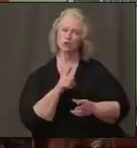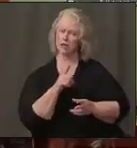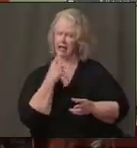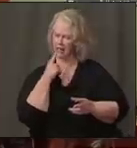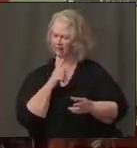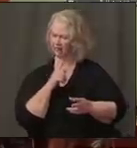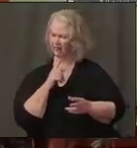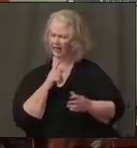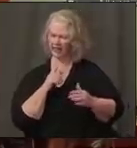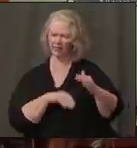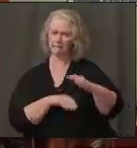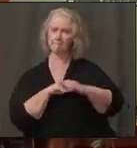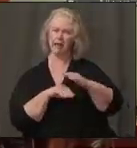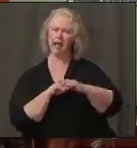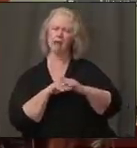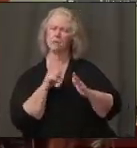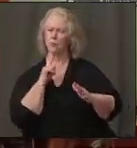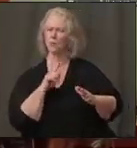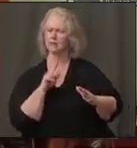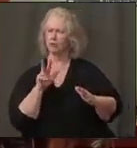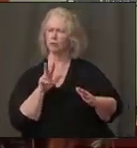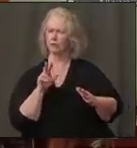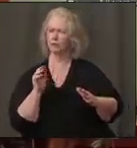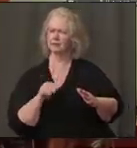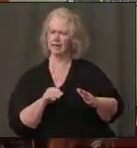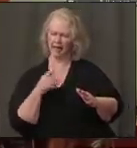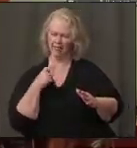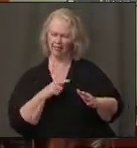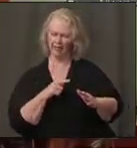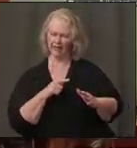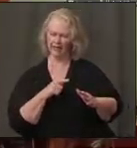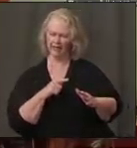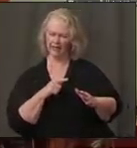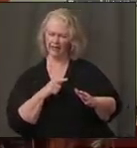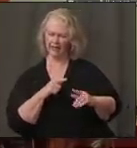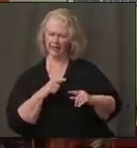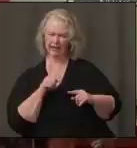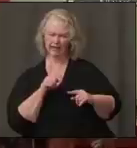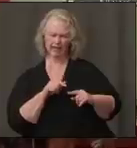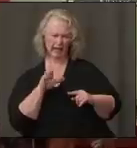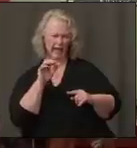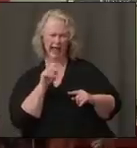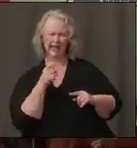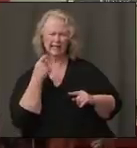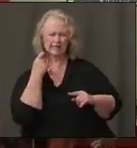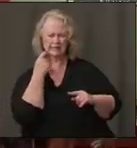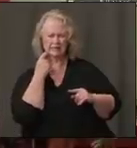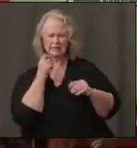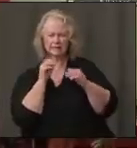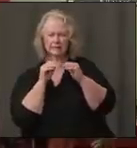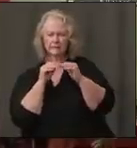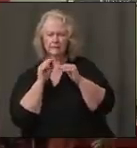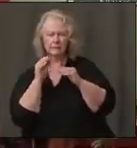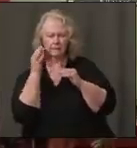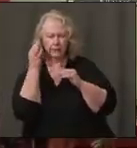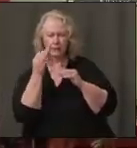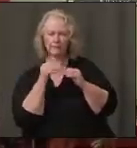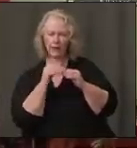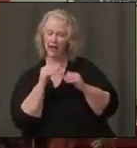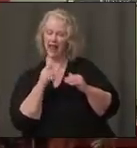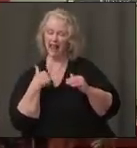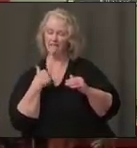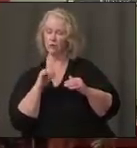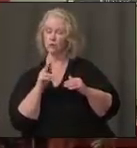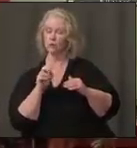was 3%, if I'm not mistaken, and Connecticut is just above that, and by June 1st will probably be below